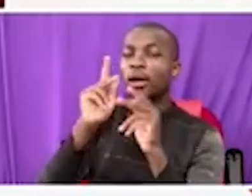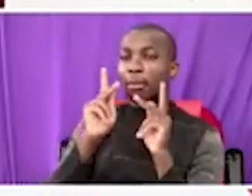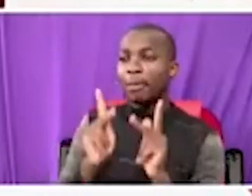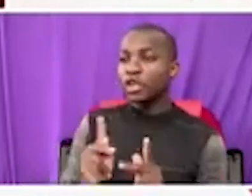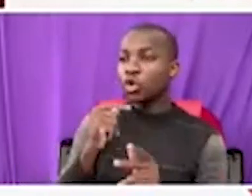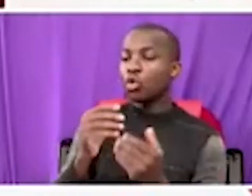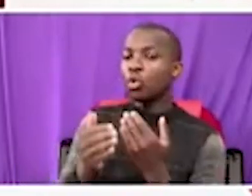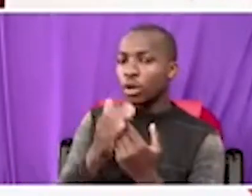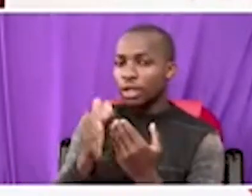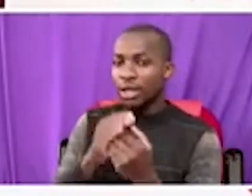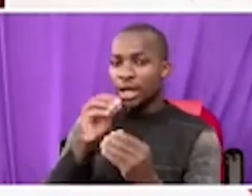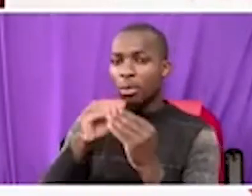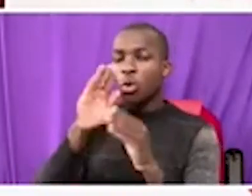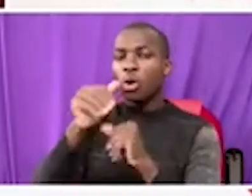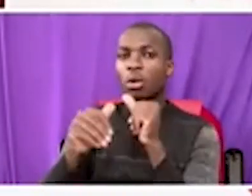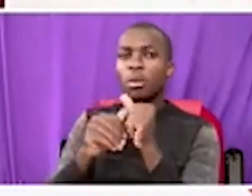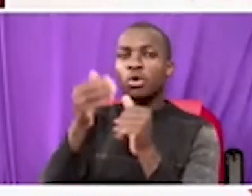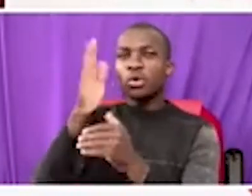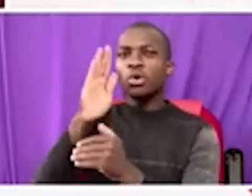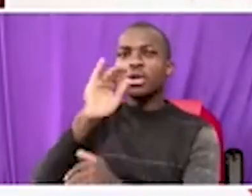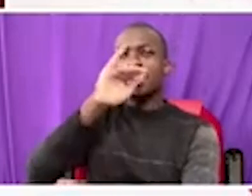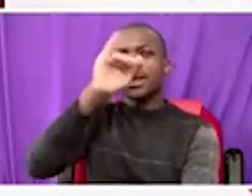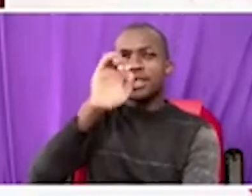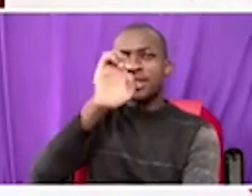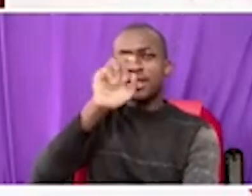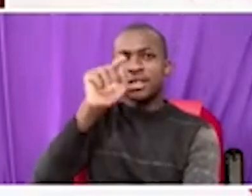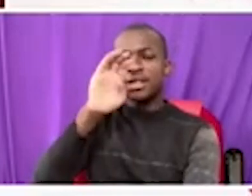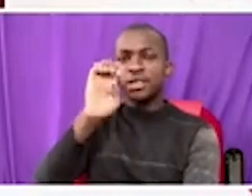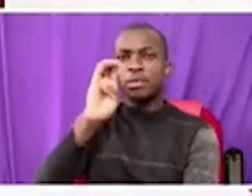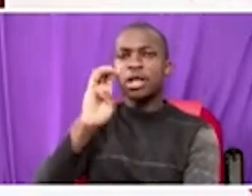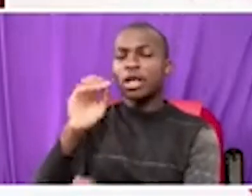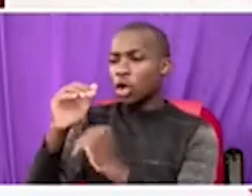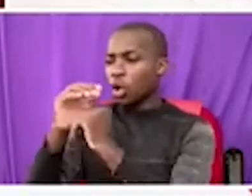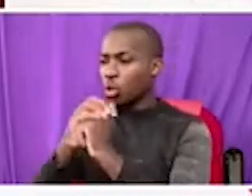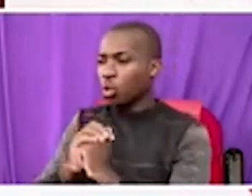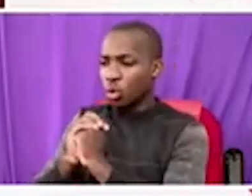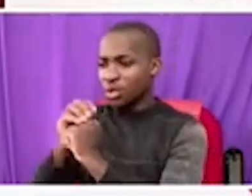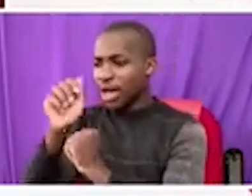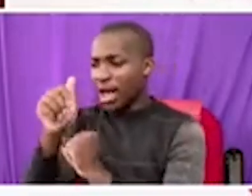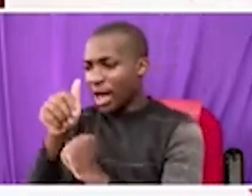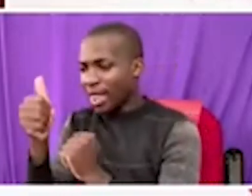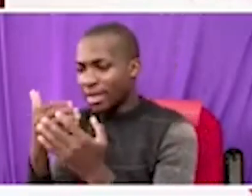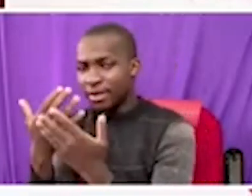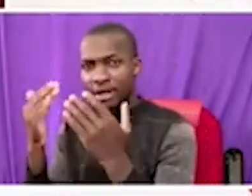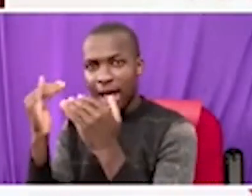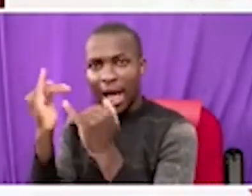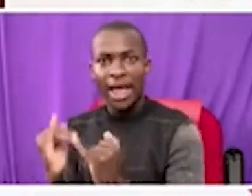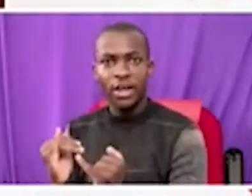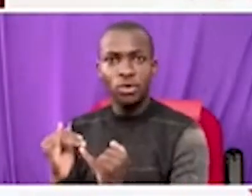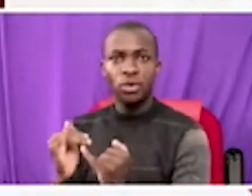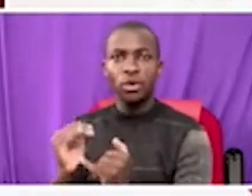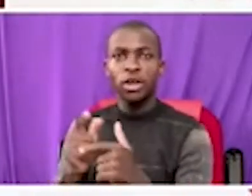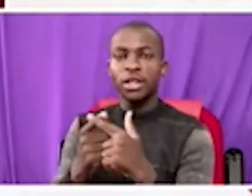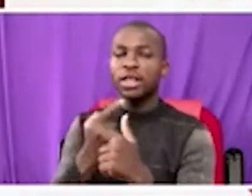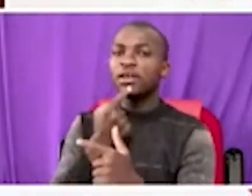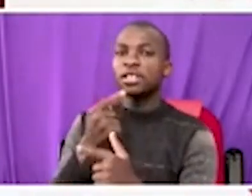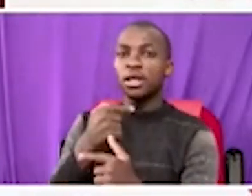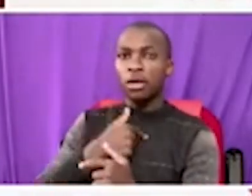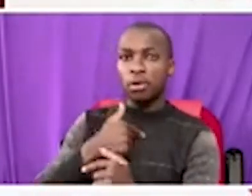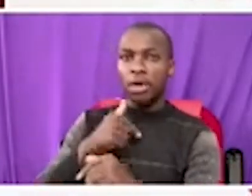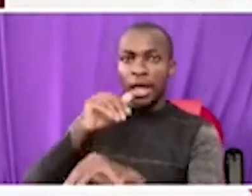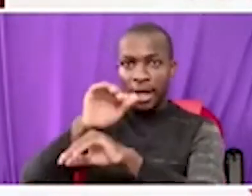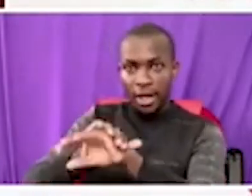about God was Jezebel. She worshipped Baal. And she said, I will get these